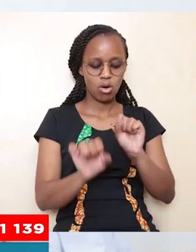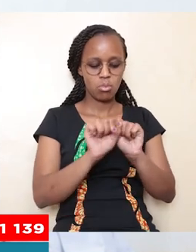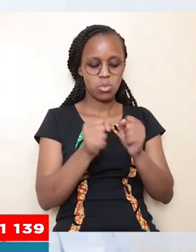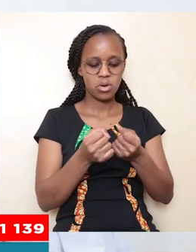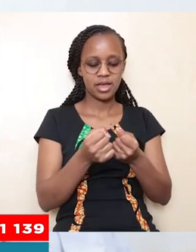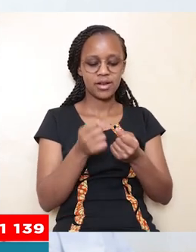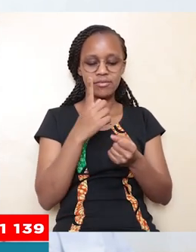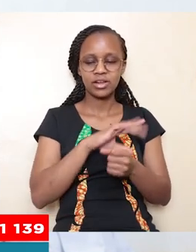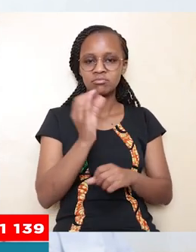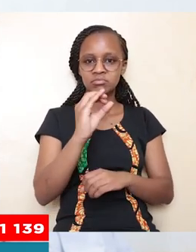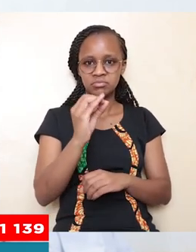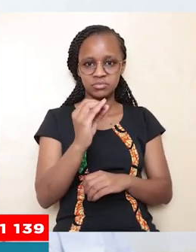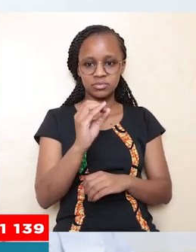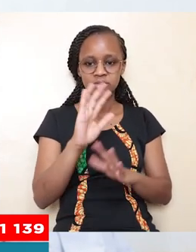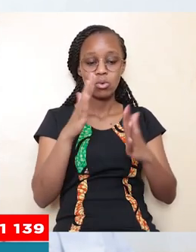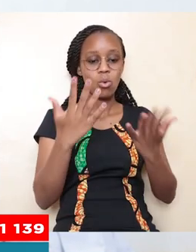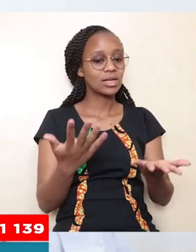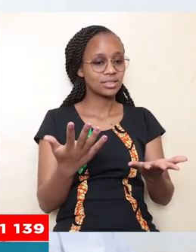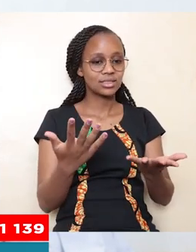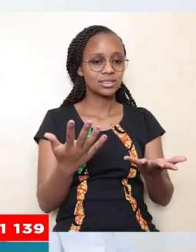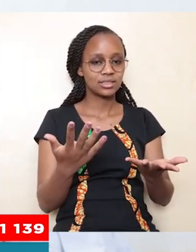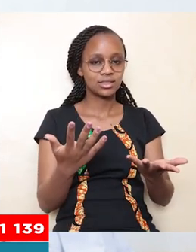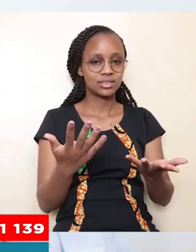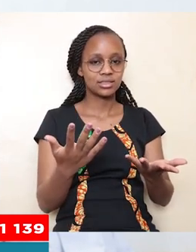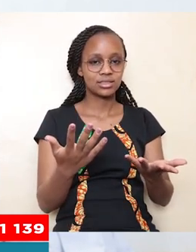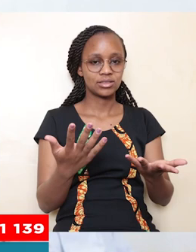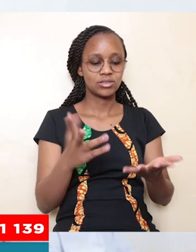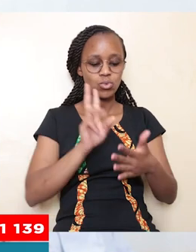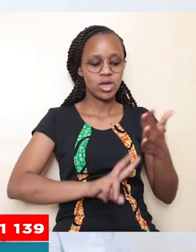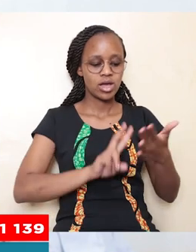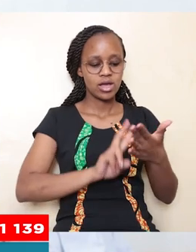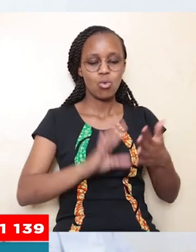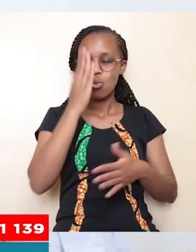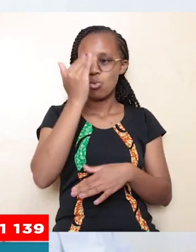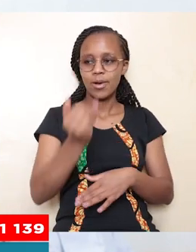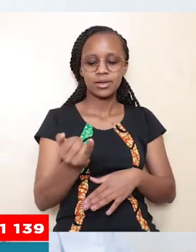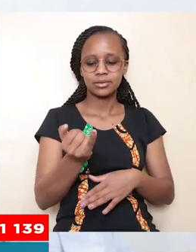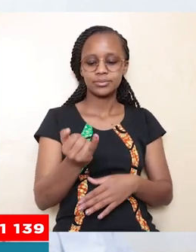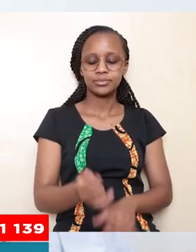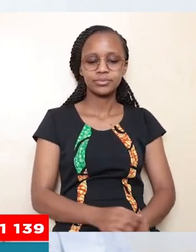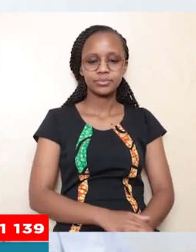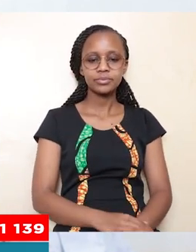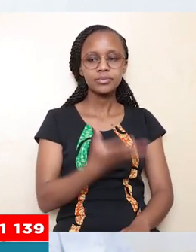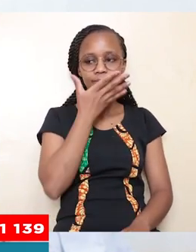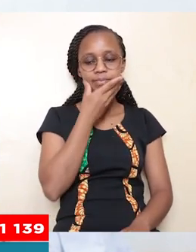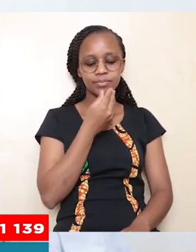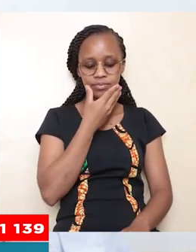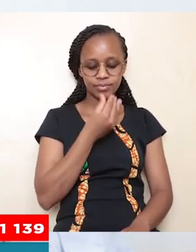broken. This is what we have read. This is why a